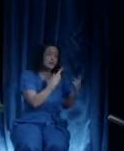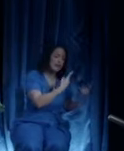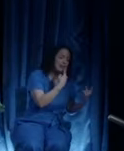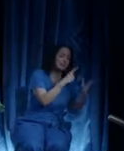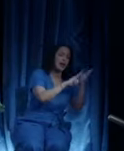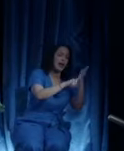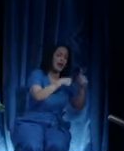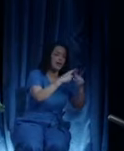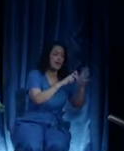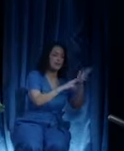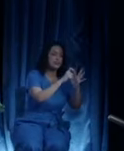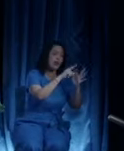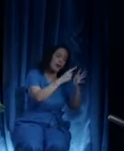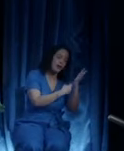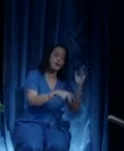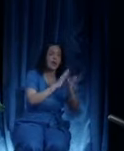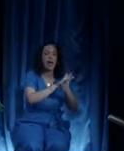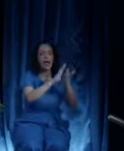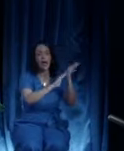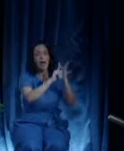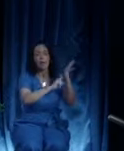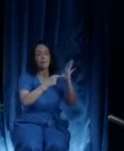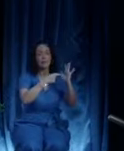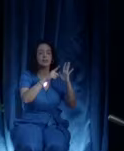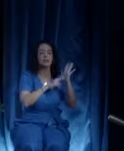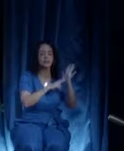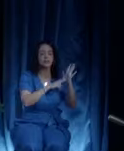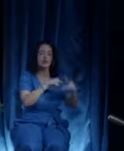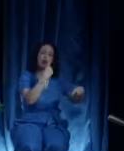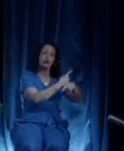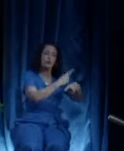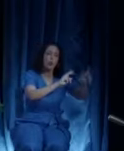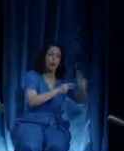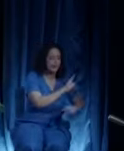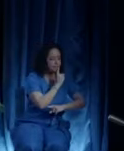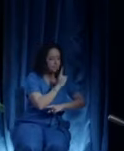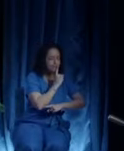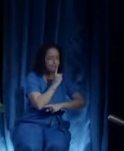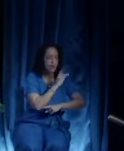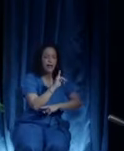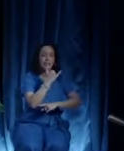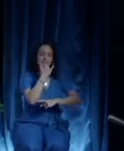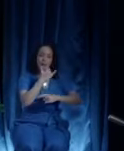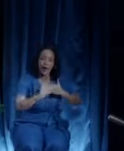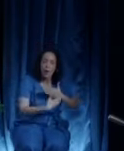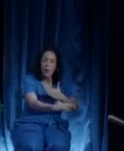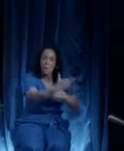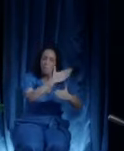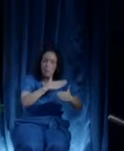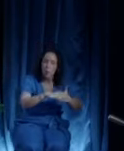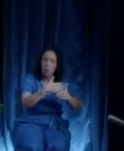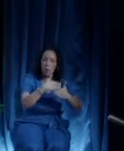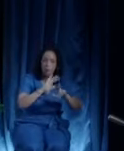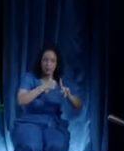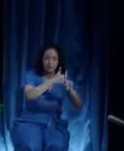less, smile more, don't let them know what you're against or what you're for. And in Henry VIII's